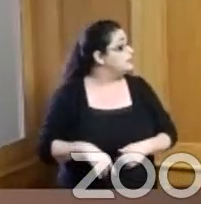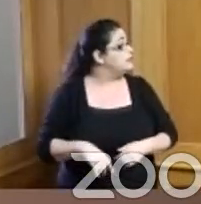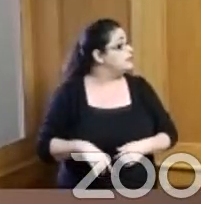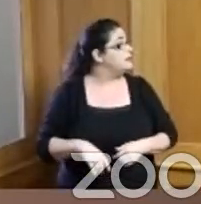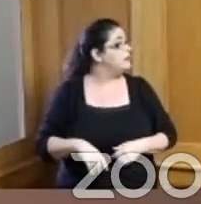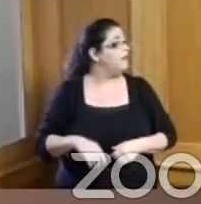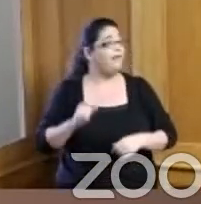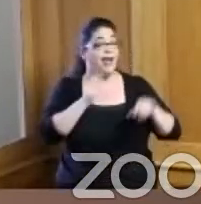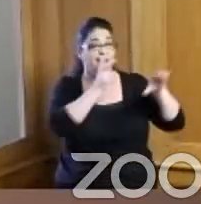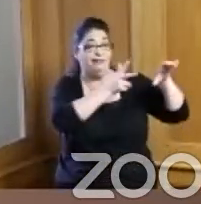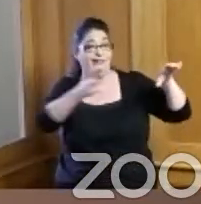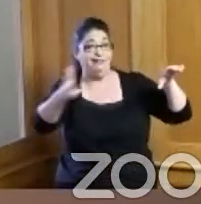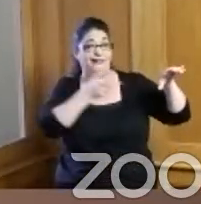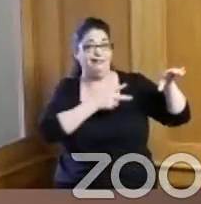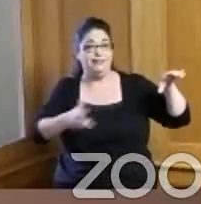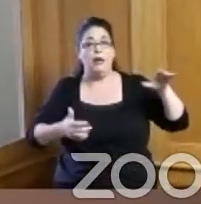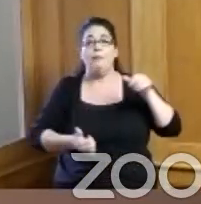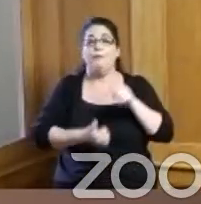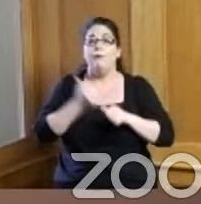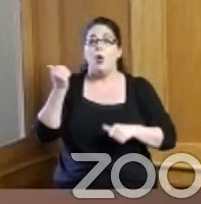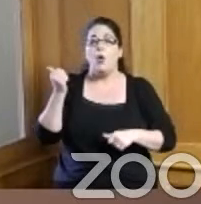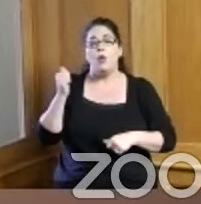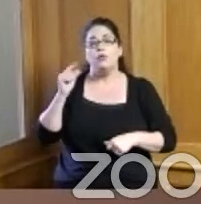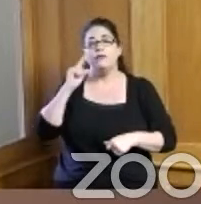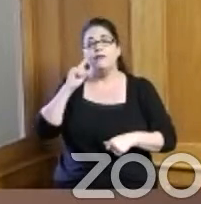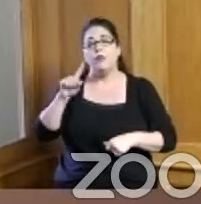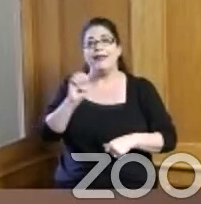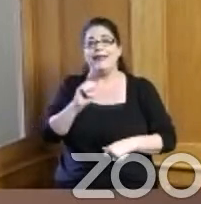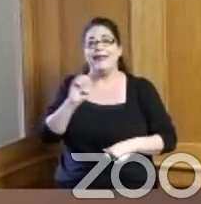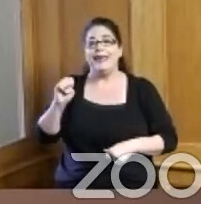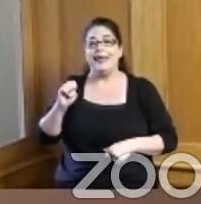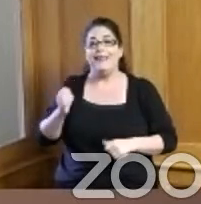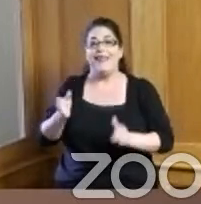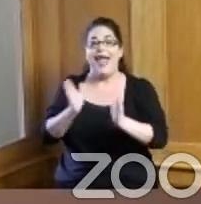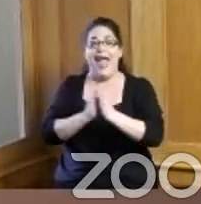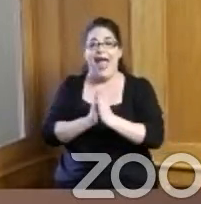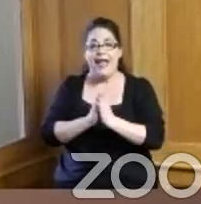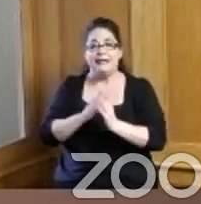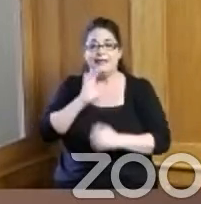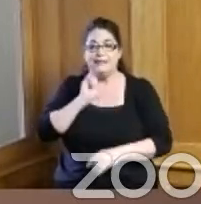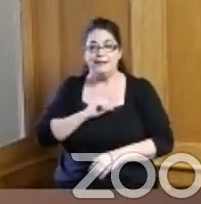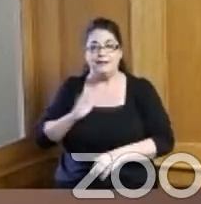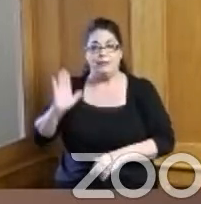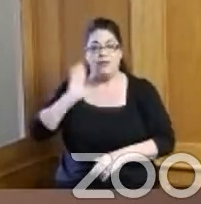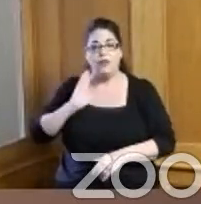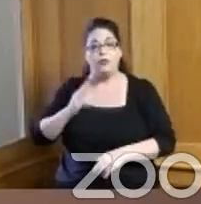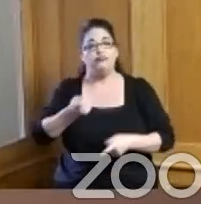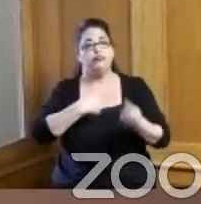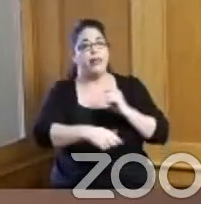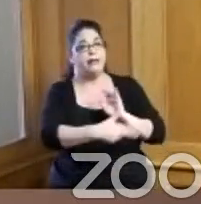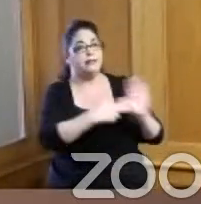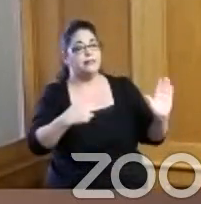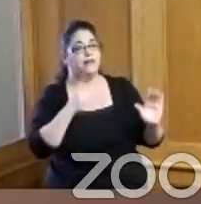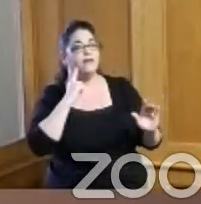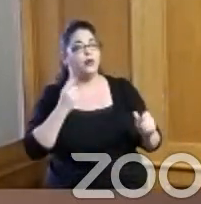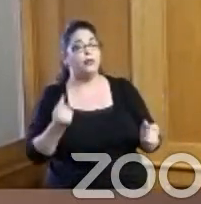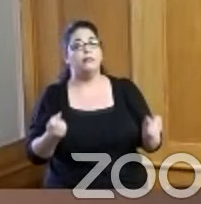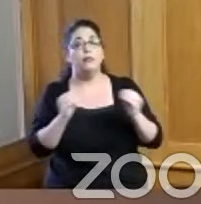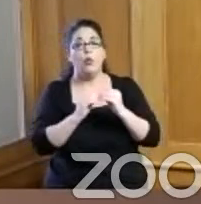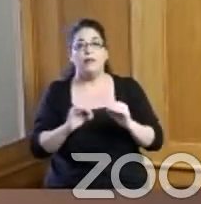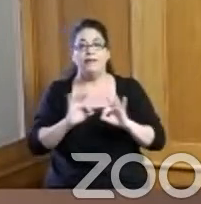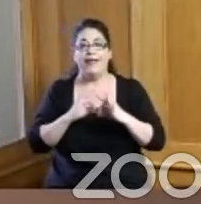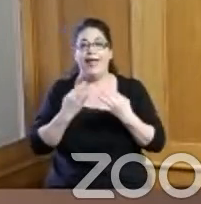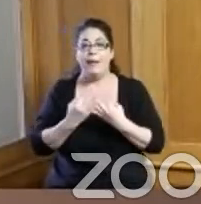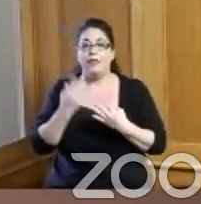Majority of this property is currently zoned double E for Legacy Place, and they're requesting it be rezoned double D multifamily to allow for the smaller lot sizes